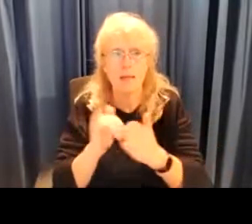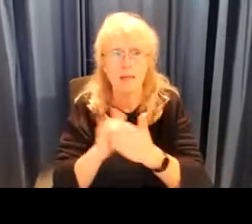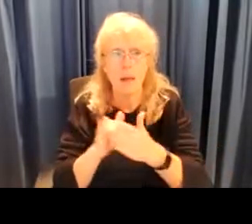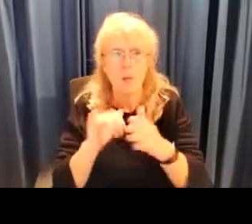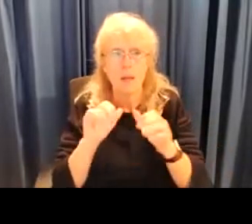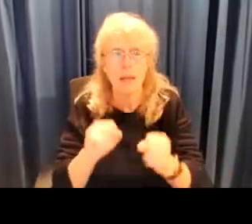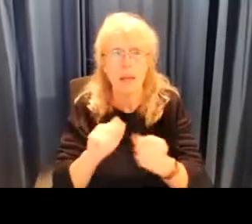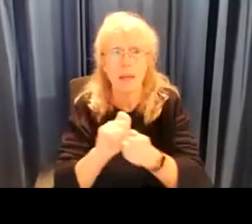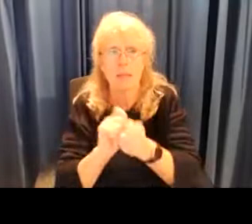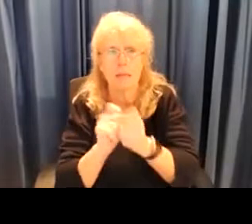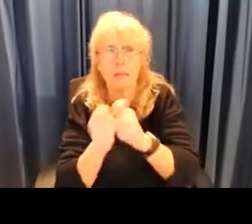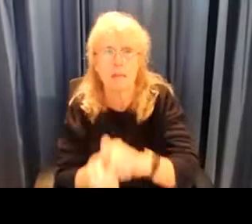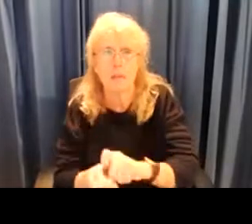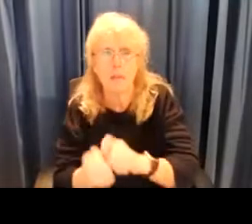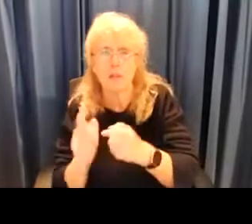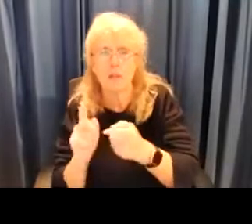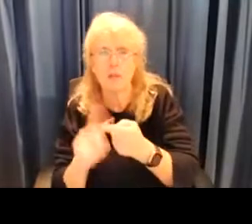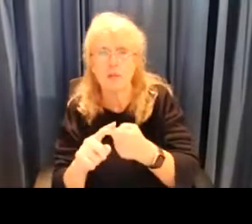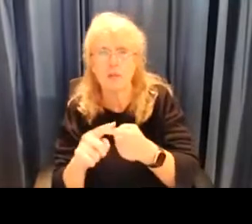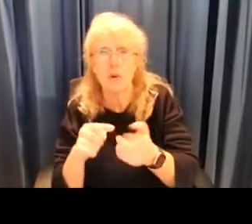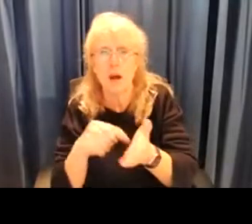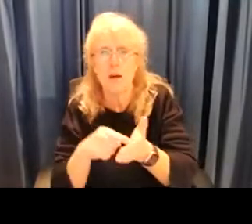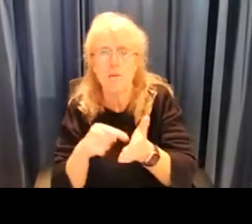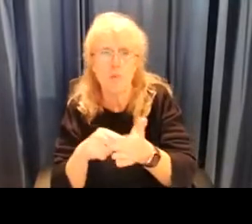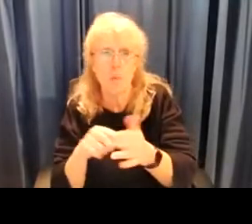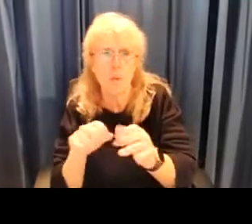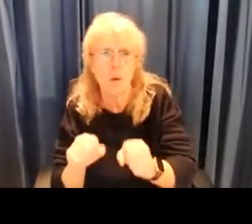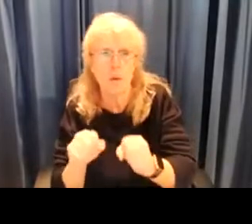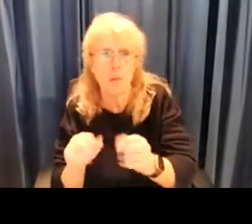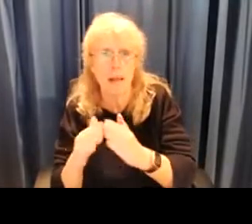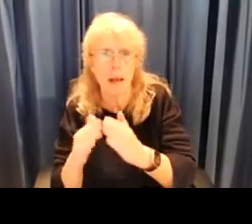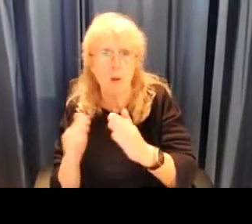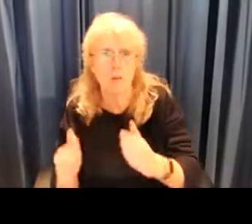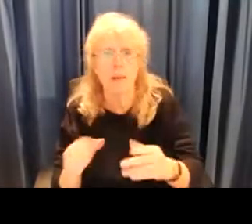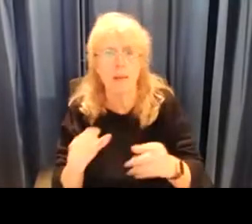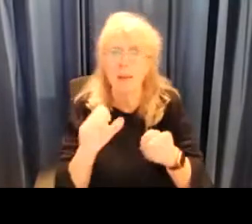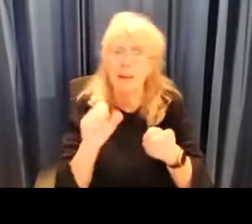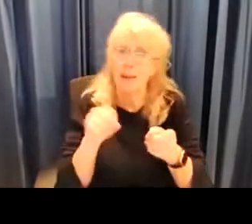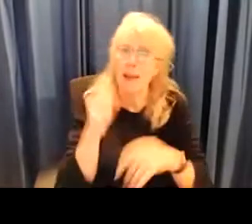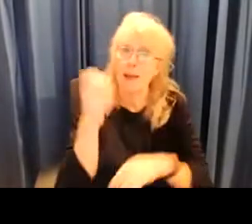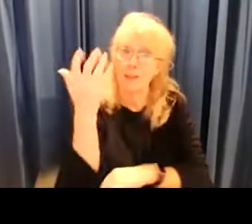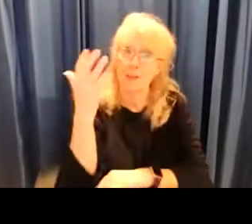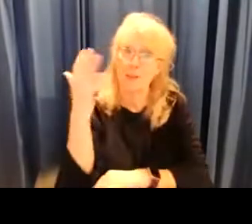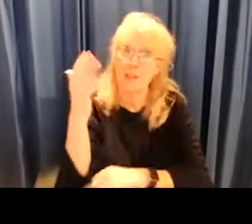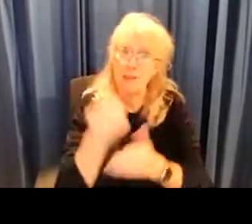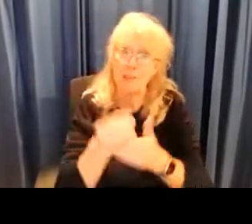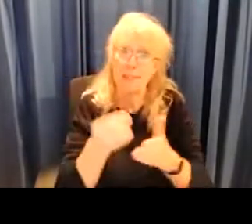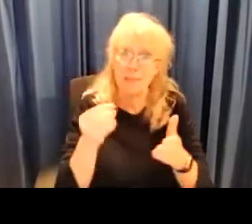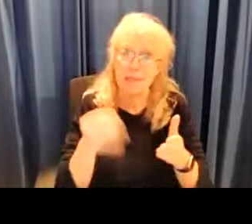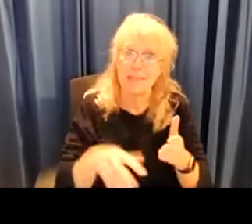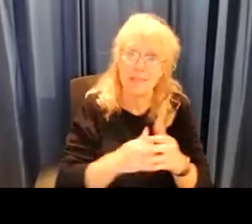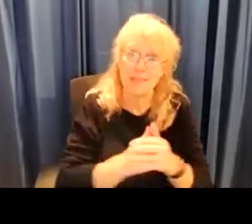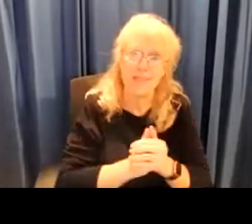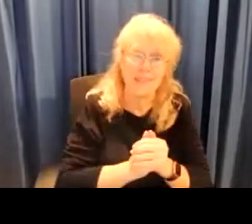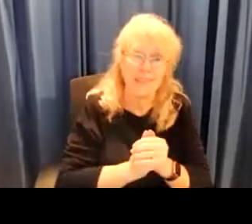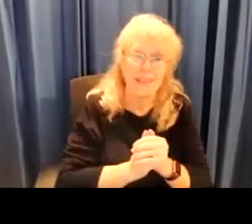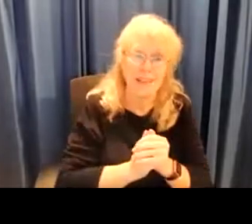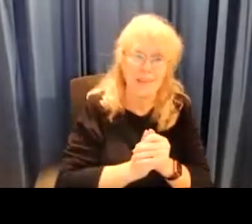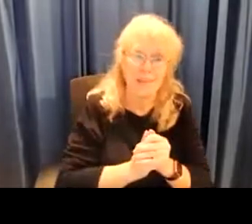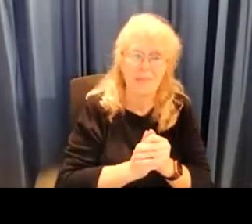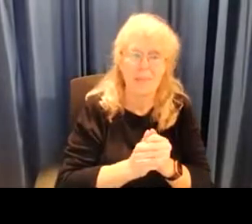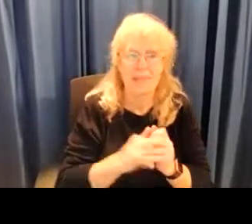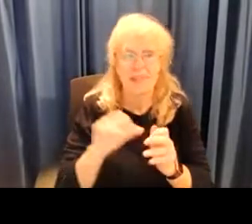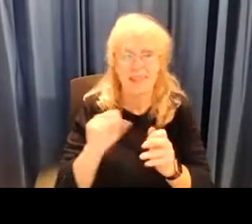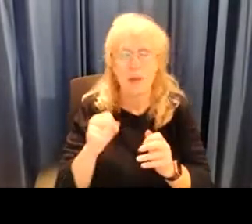affordable housing, but we're working on that. Yeah, trees are expensive. All right. Timber is expensive. Well, thank you